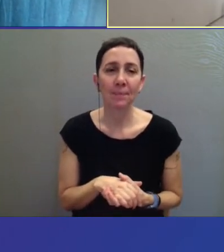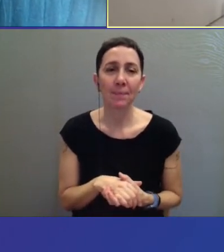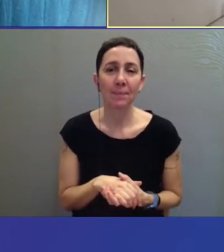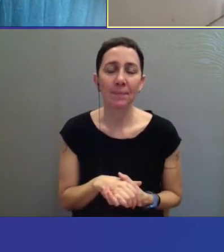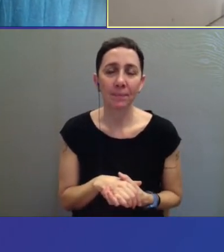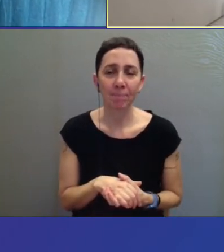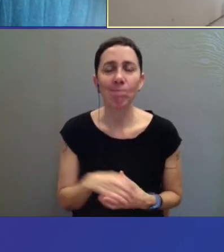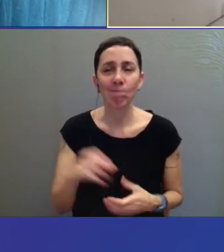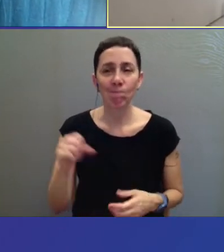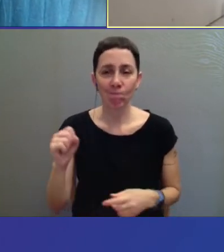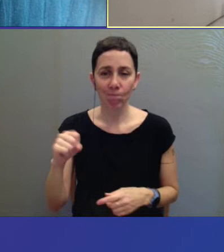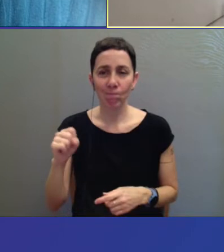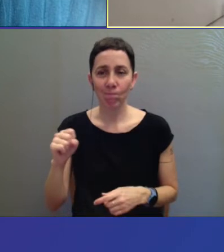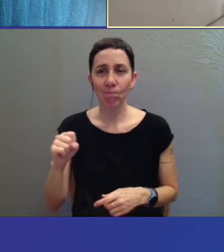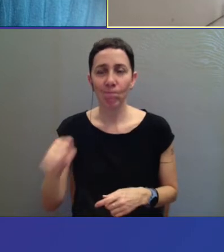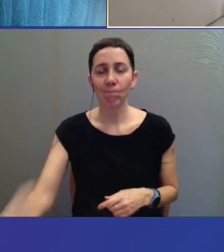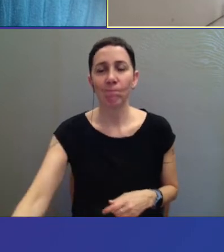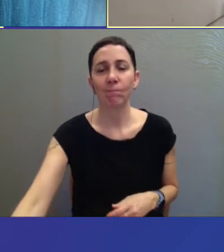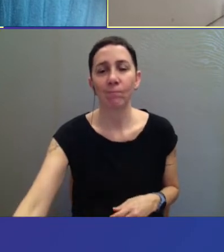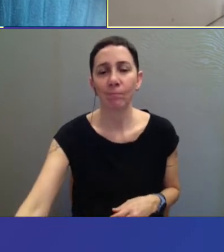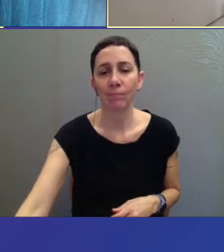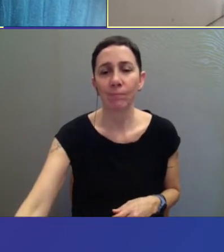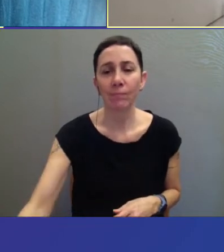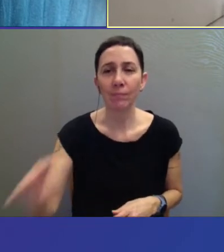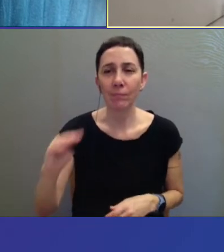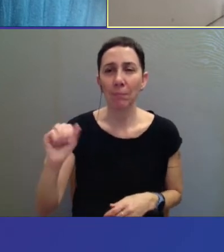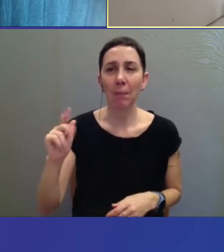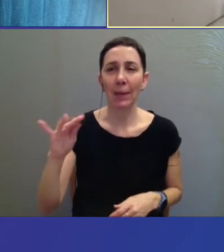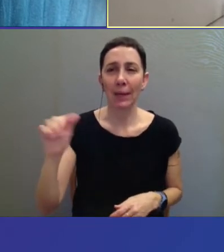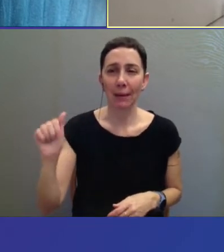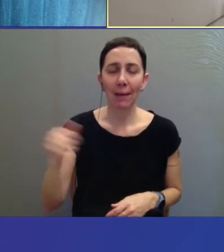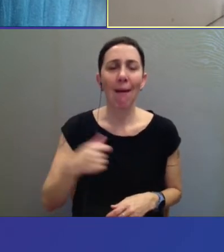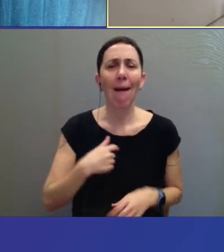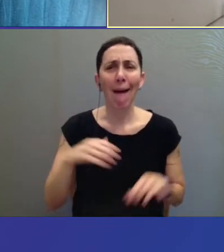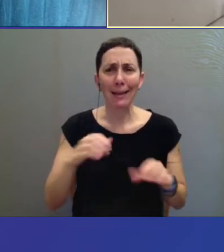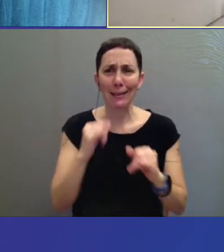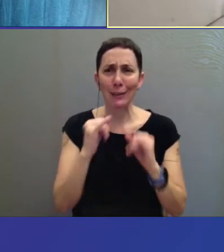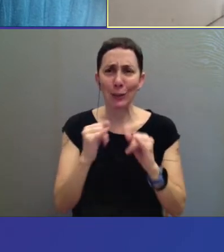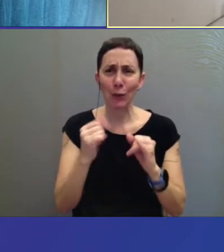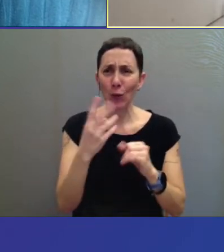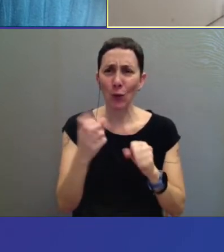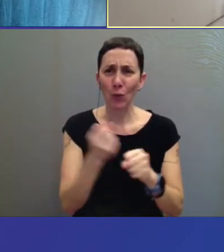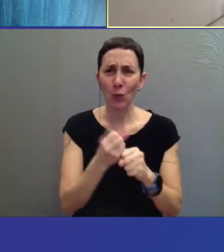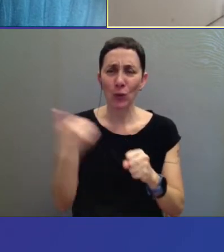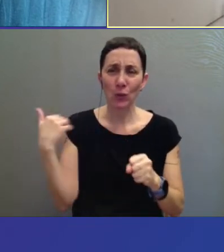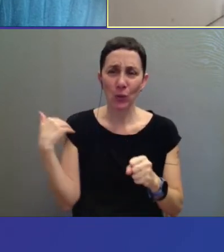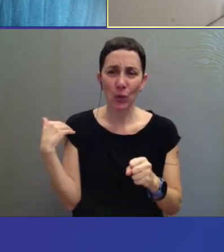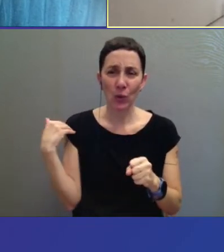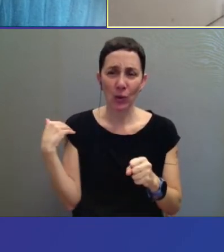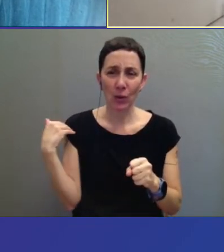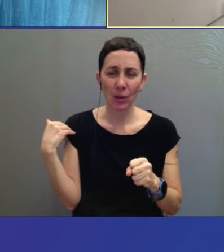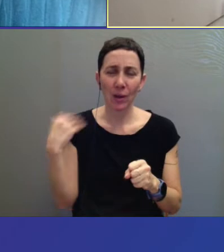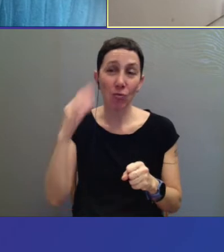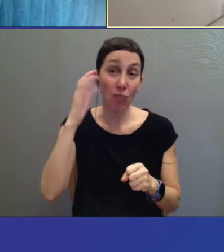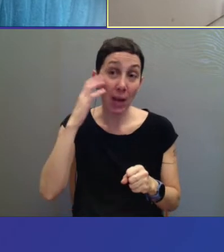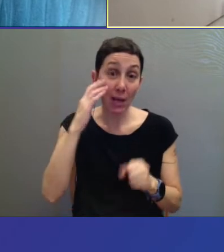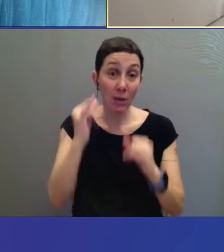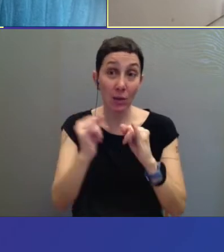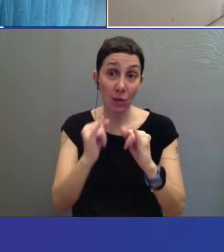Yeah, I remember some years ago doing an interview. It went kind of sideways. It was a radio